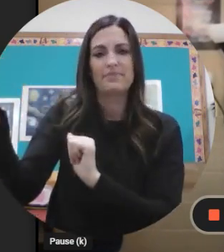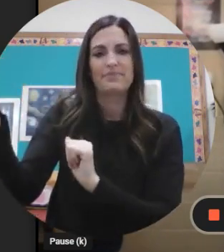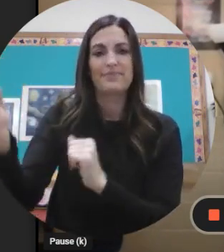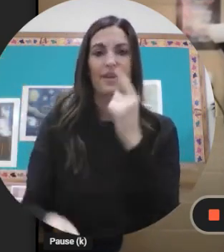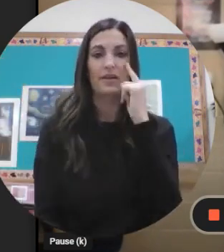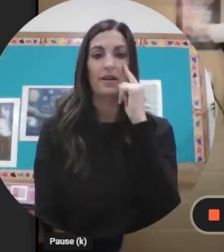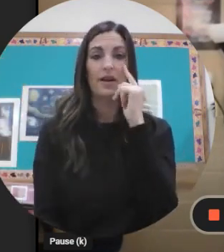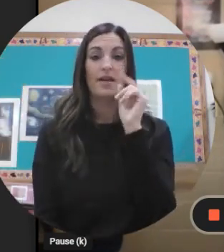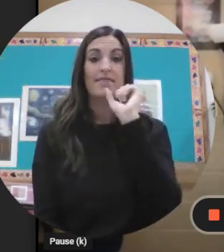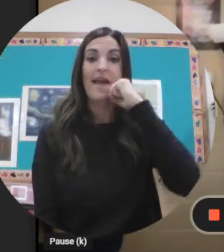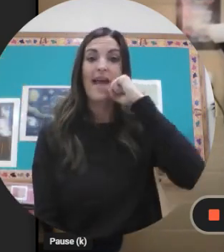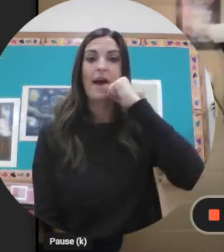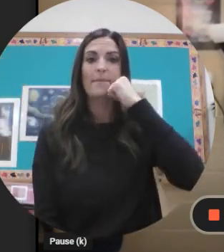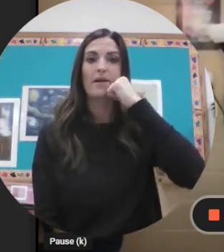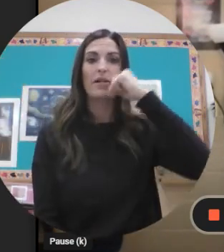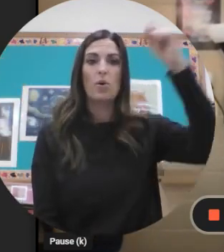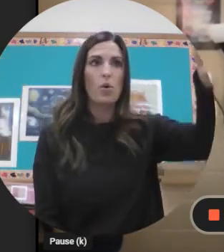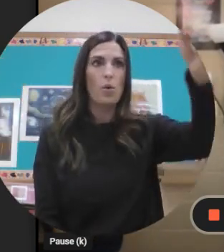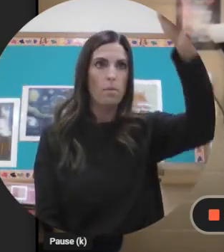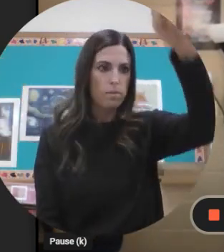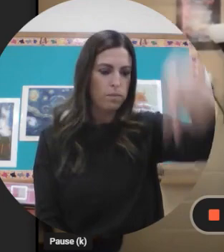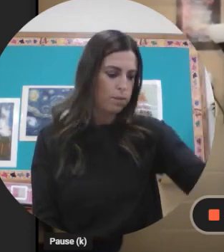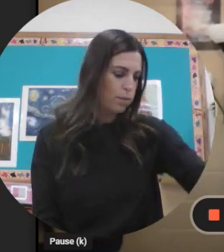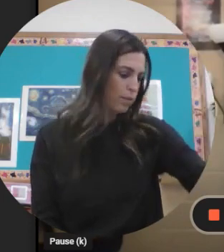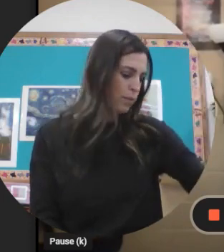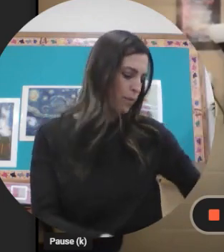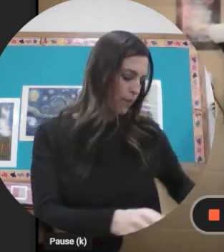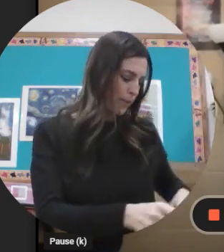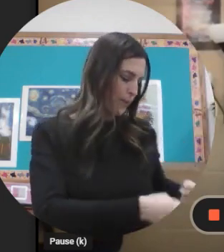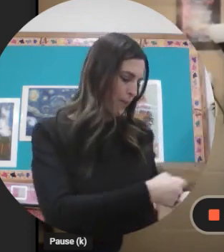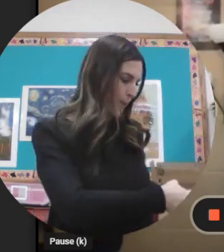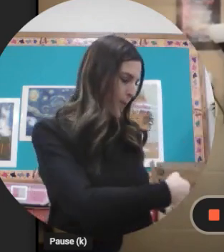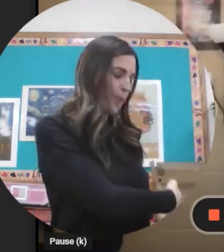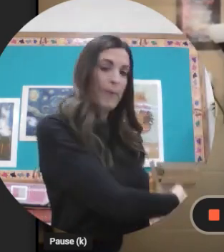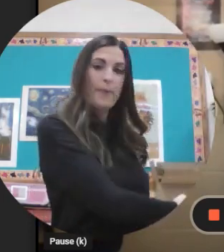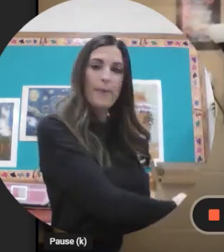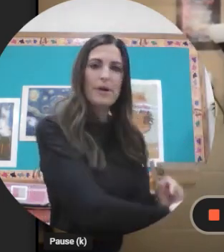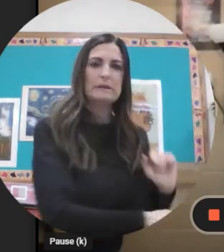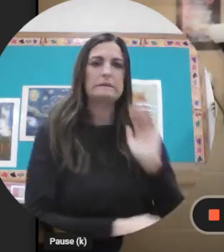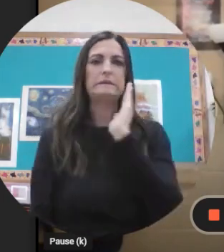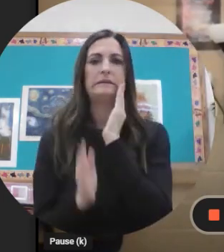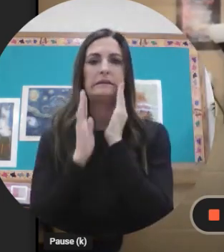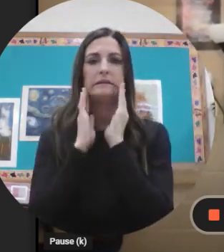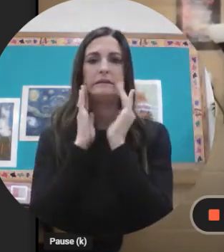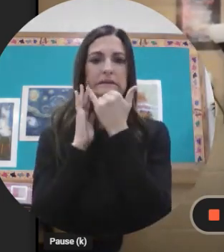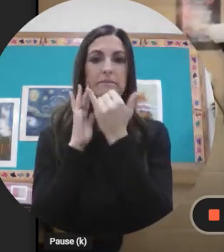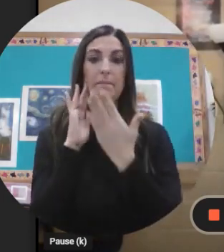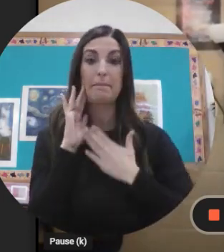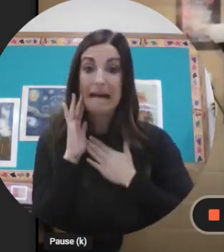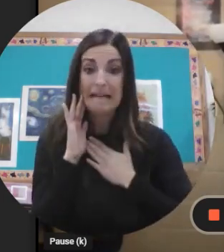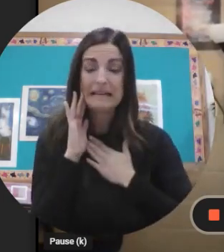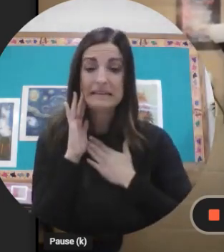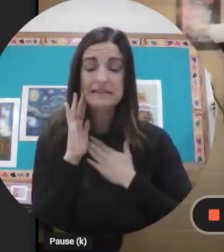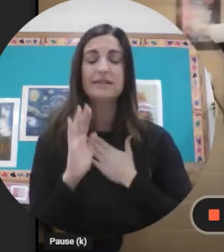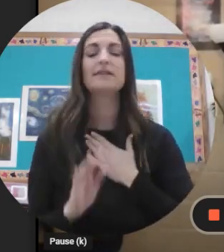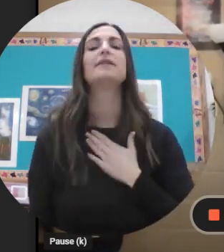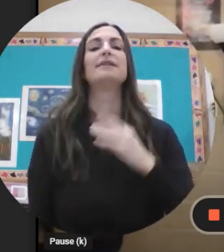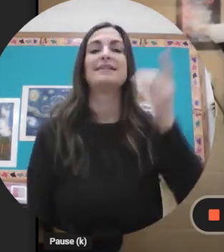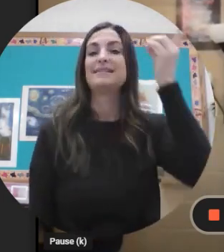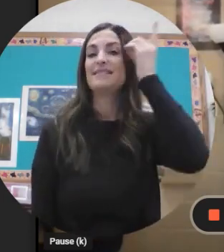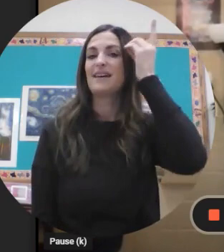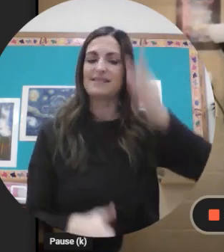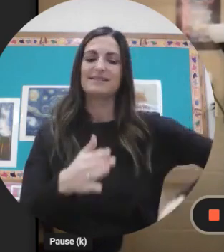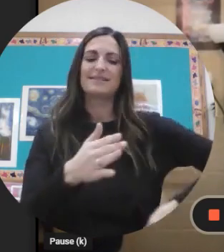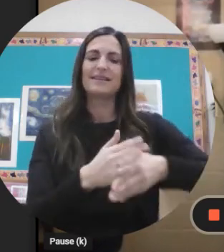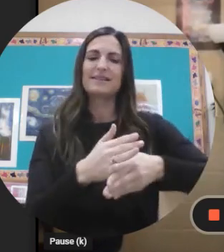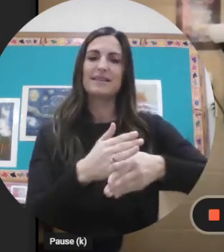apple shoot past my foot. It rolled across the floor. Uh-oh, was that mine? Dustin kicked it.